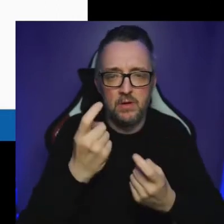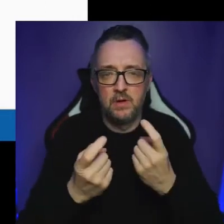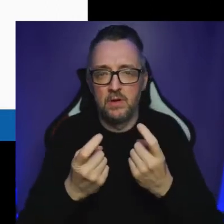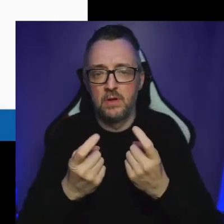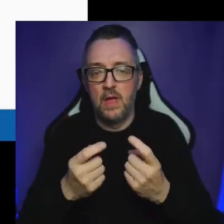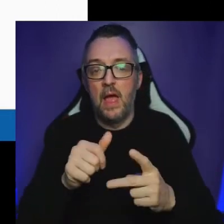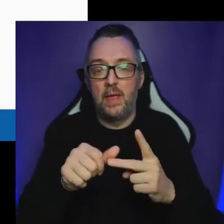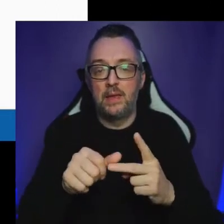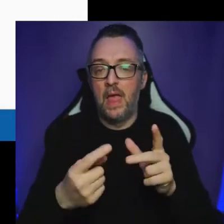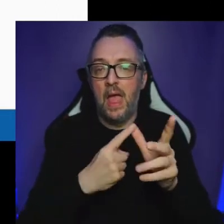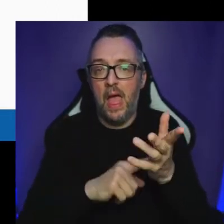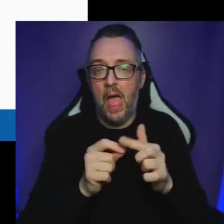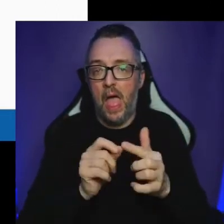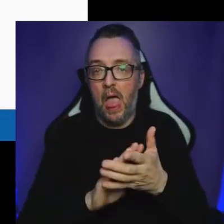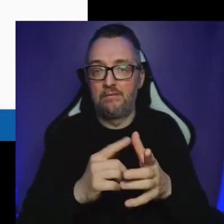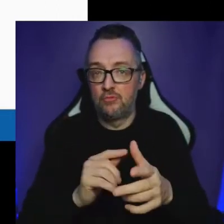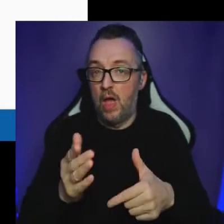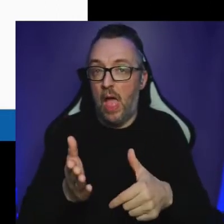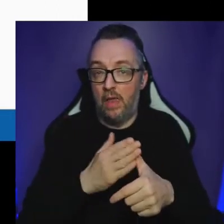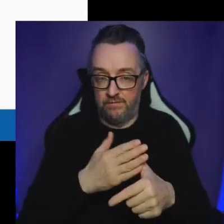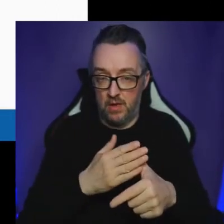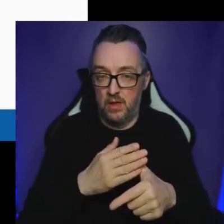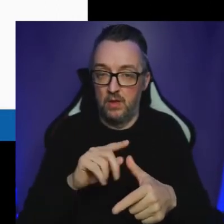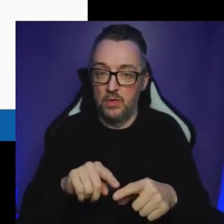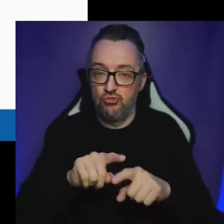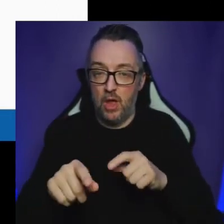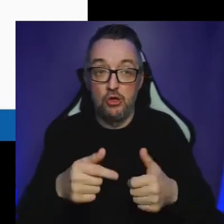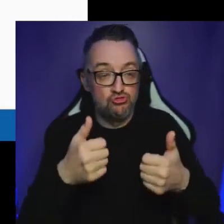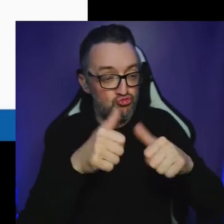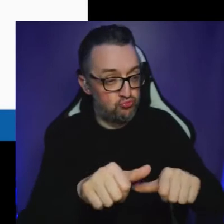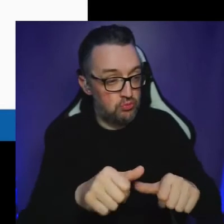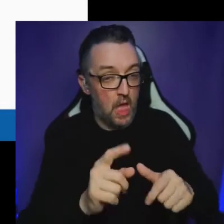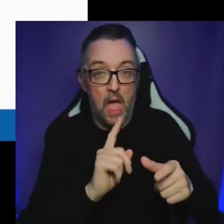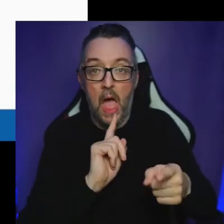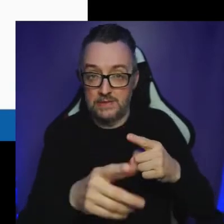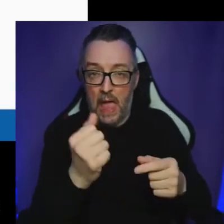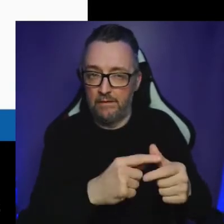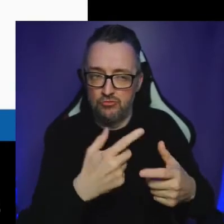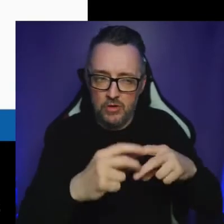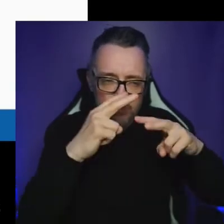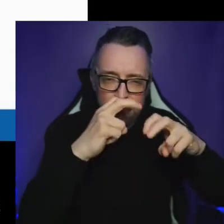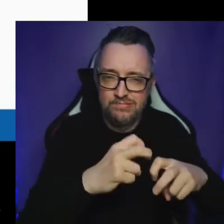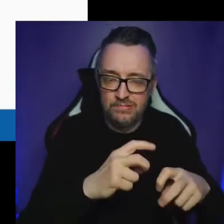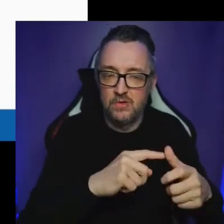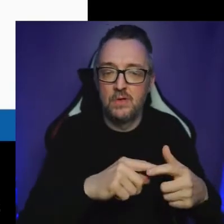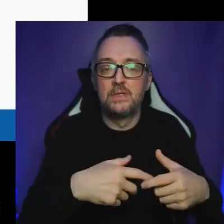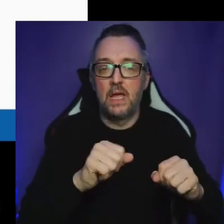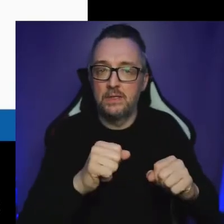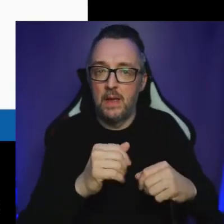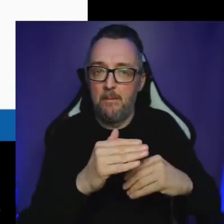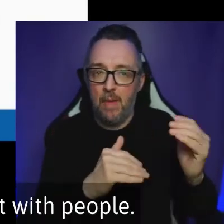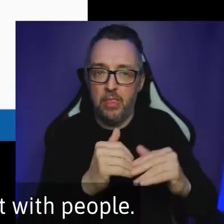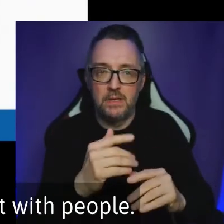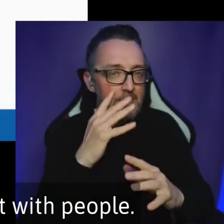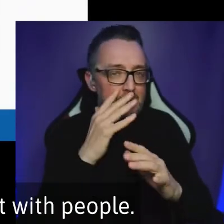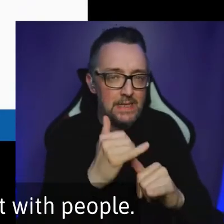Then we have an alpha phase where we're exploring solutions to the problem. And that's where we start to build out